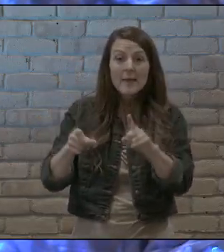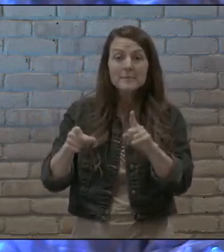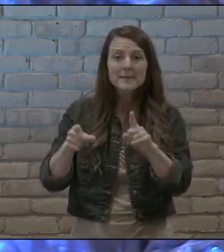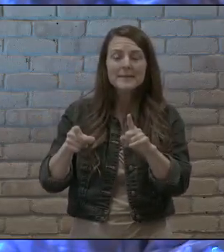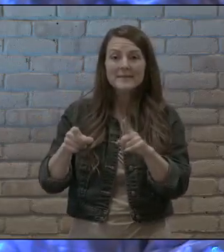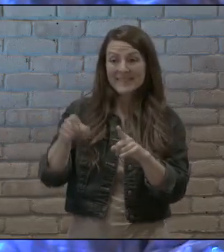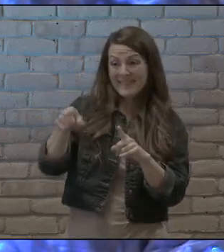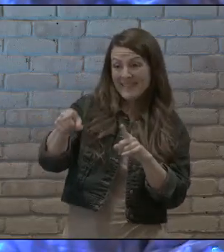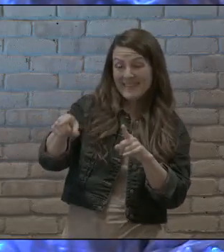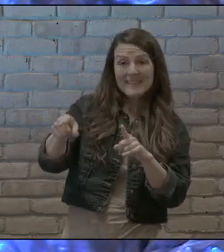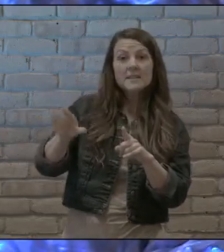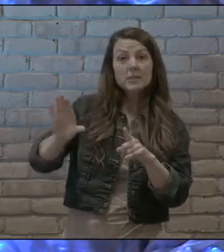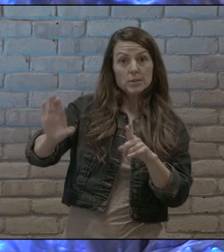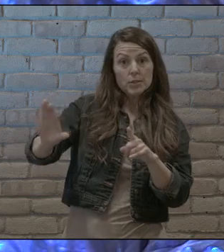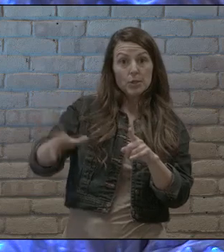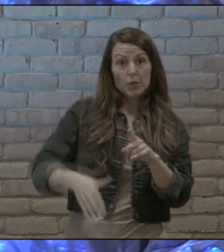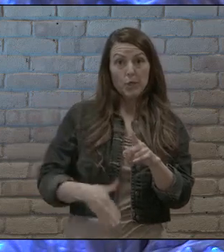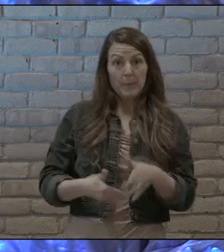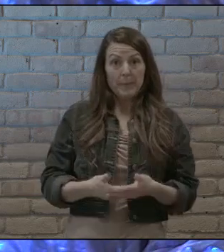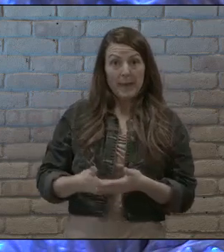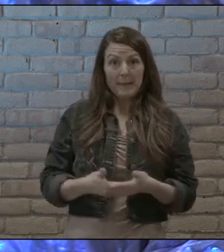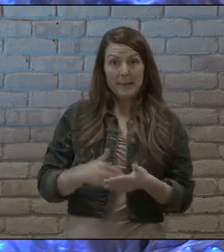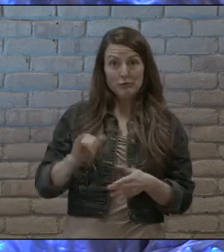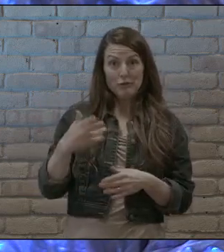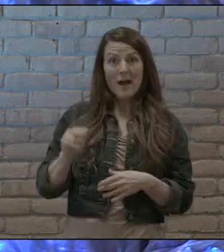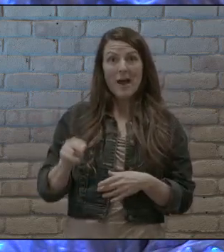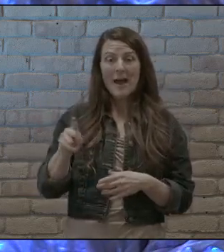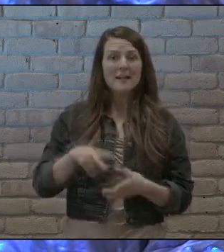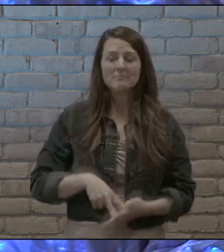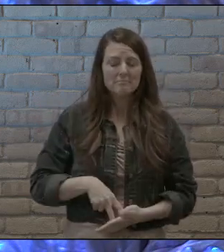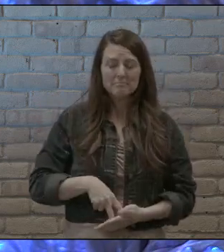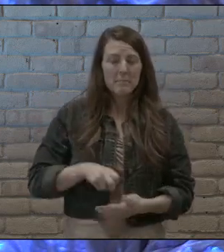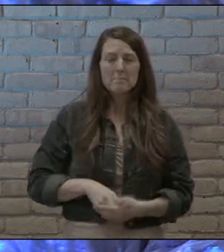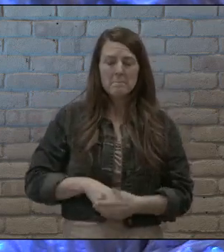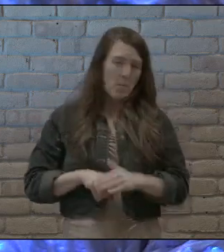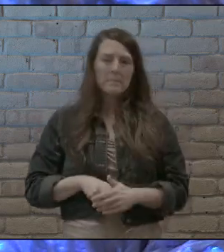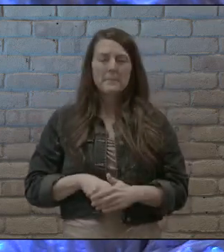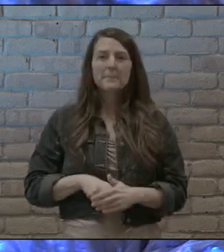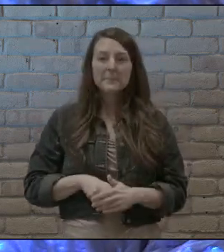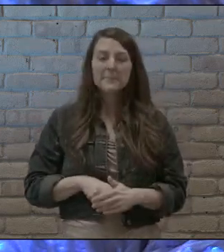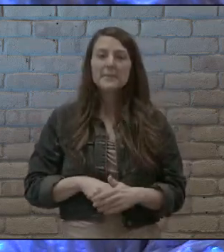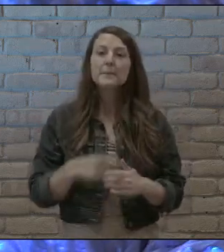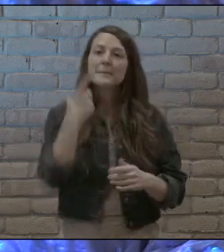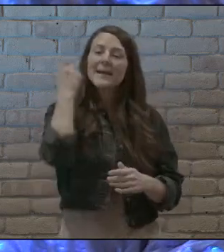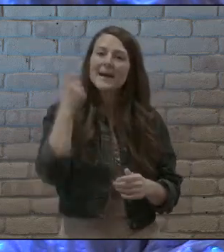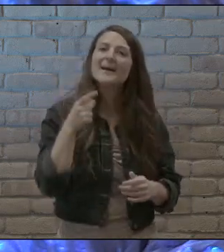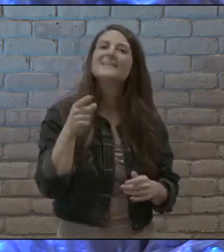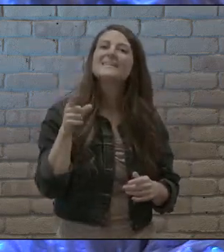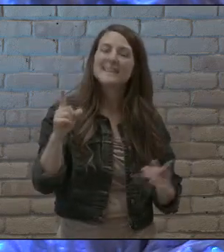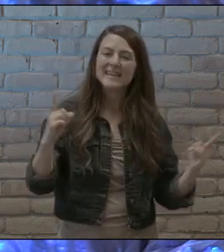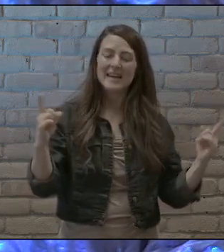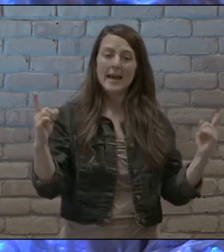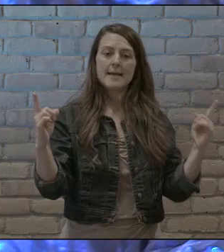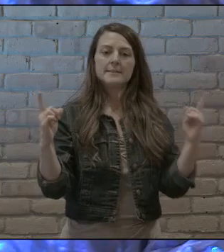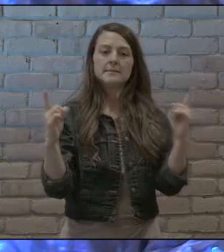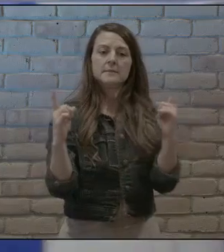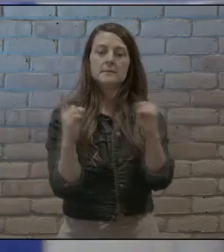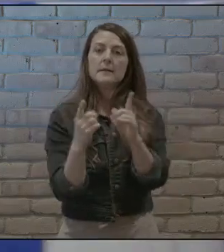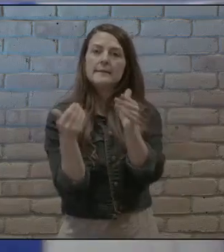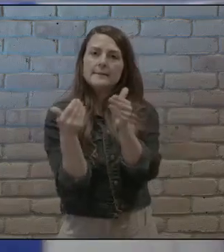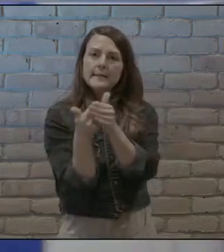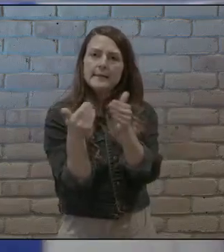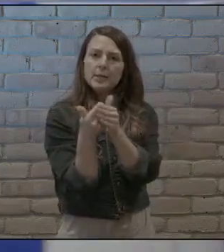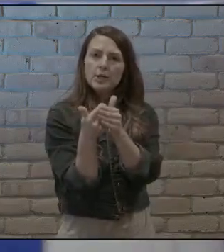The child in Elizabeth's womb jumps for joy because he has come into the